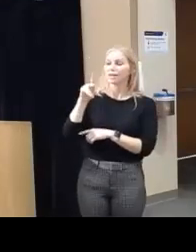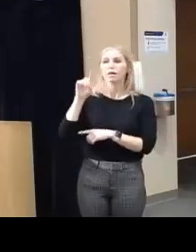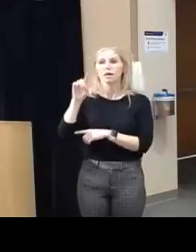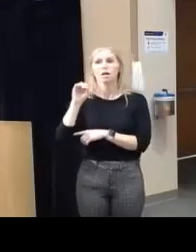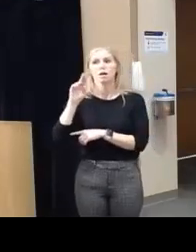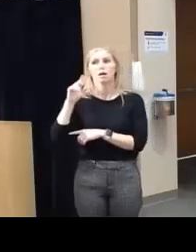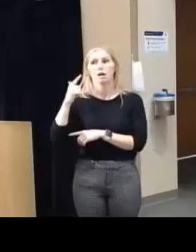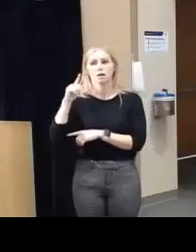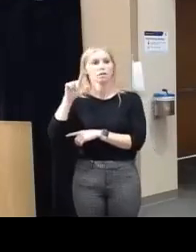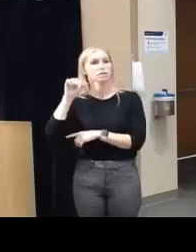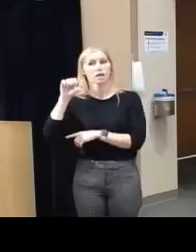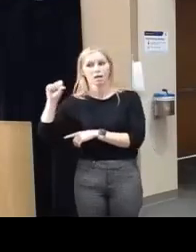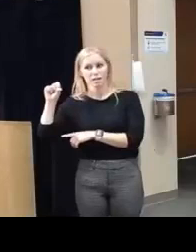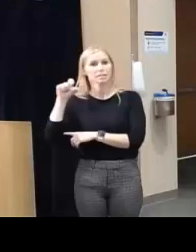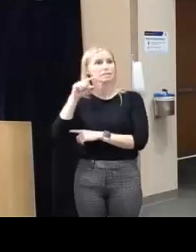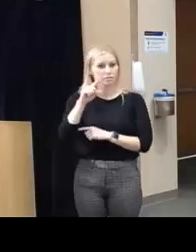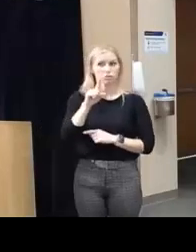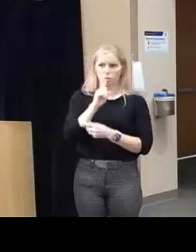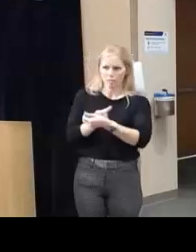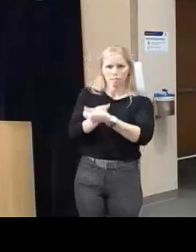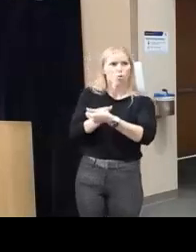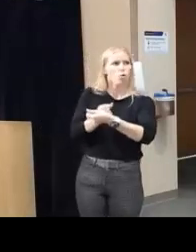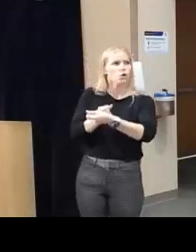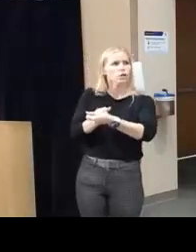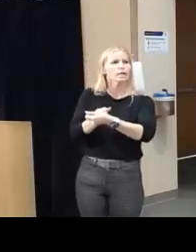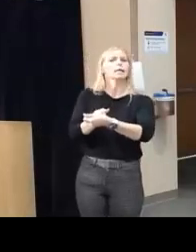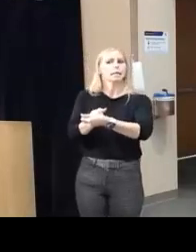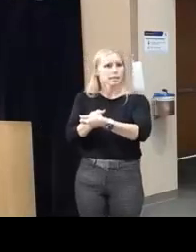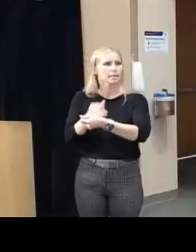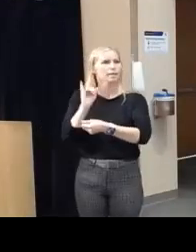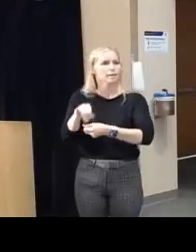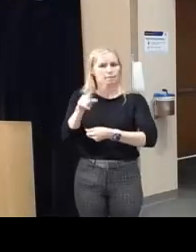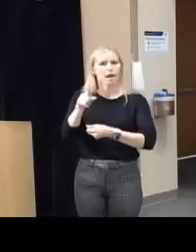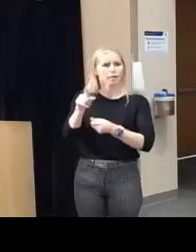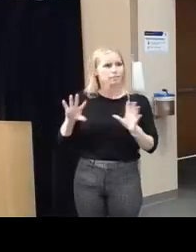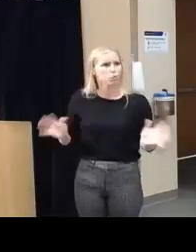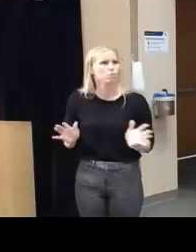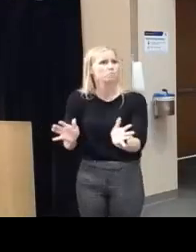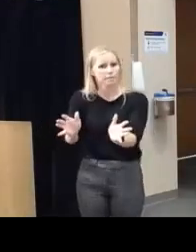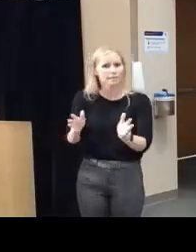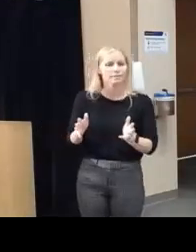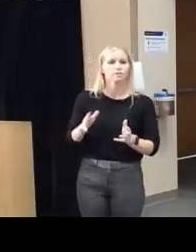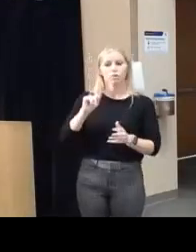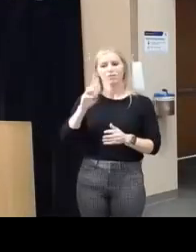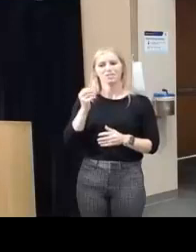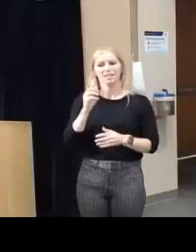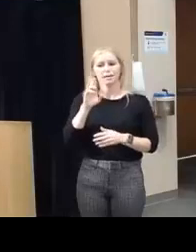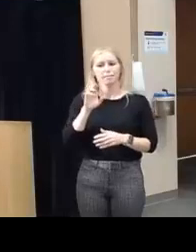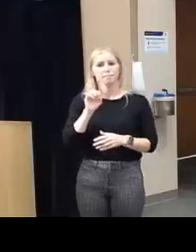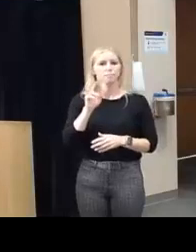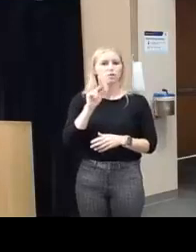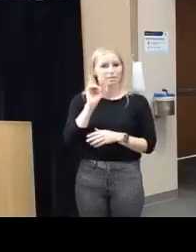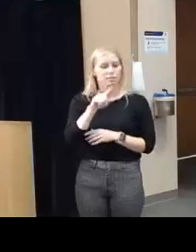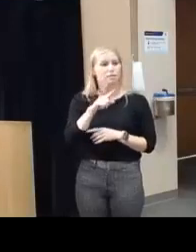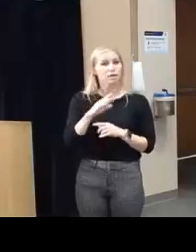was in support of temperance movements. Now, temperance movements at that time were